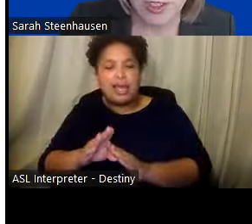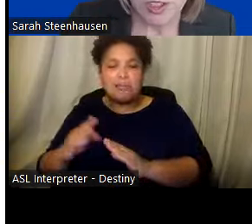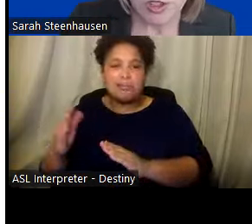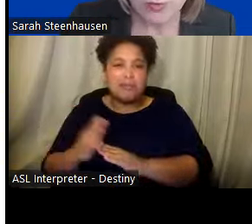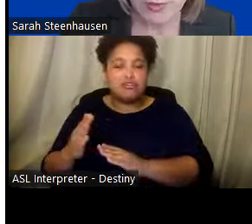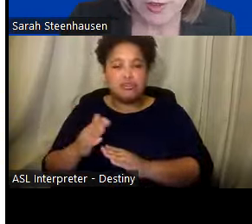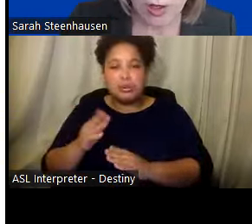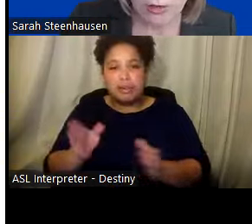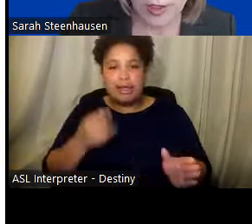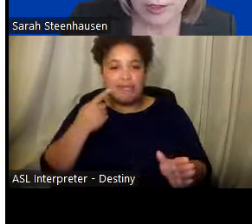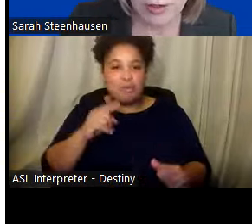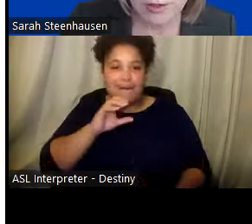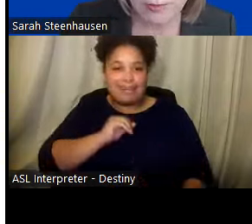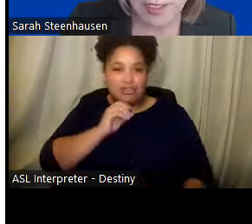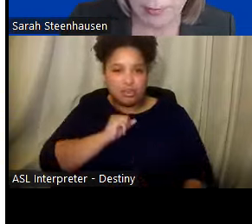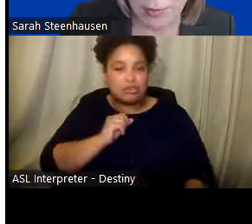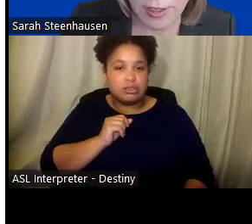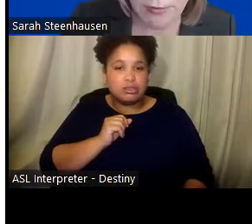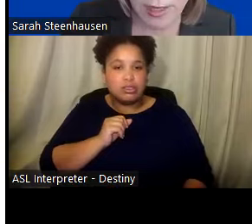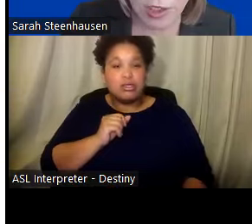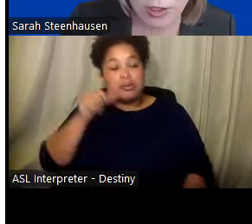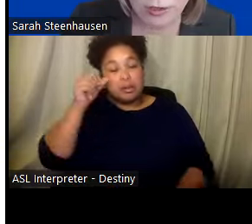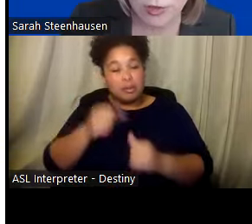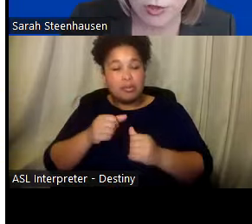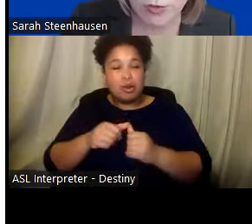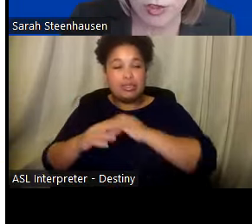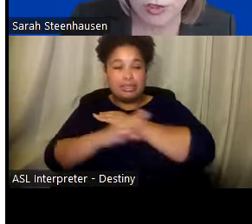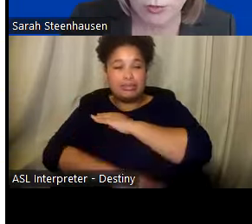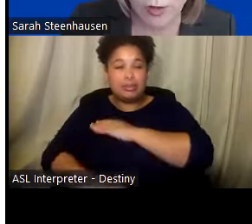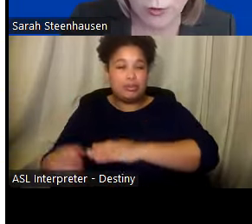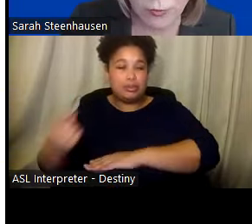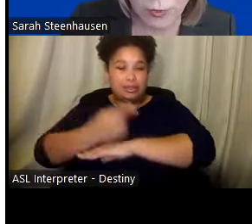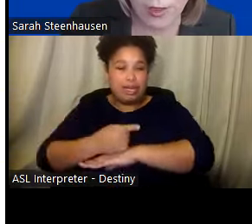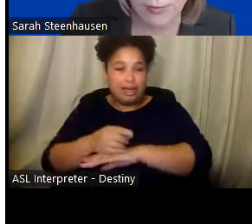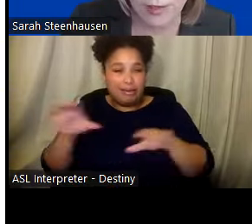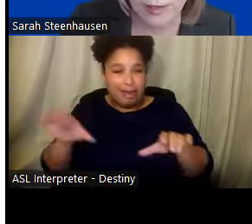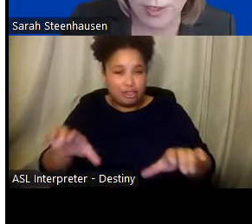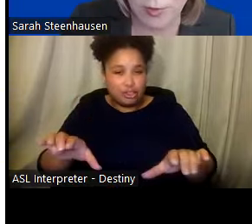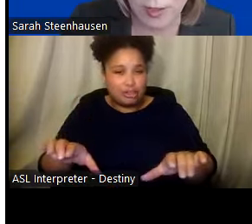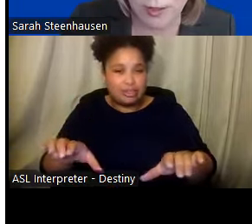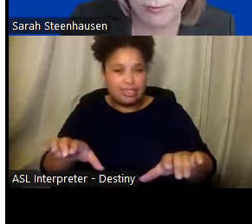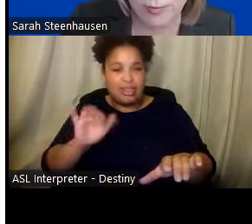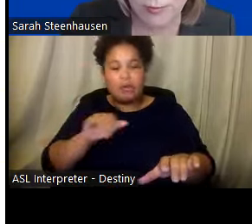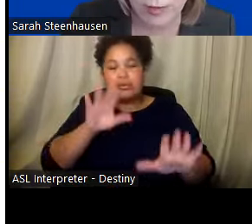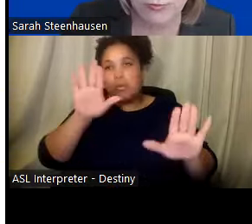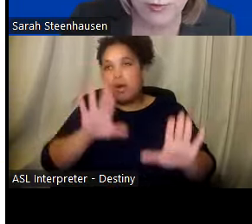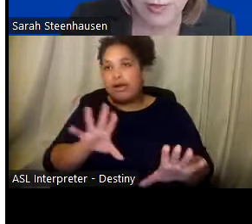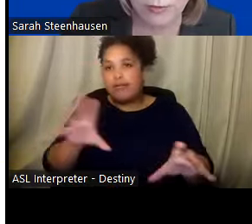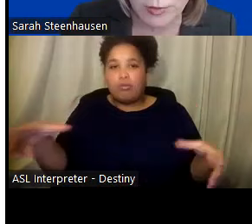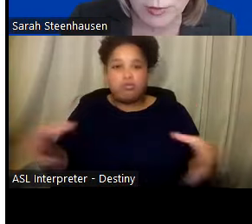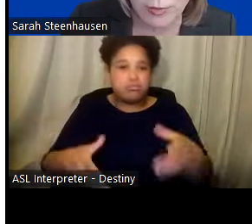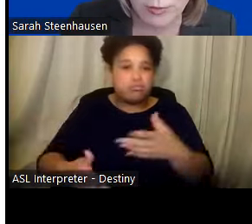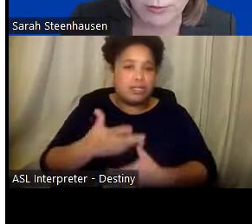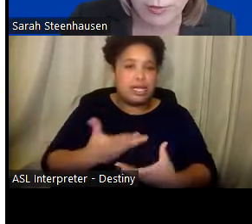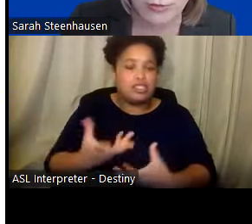Aging. So you may recall that in our September Day of Action, which was just a wonderful engagement, and about